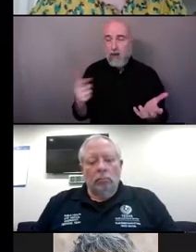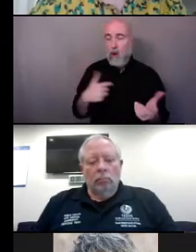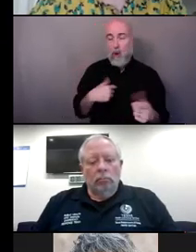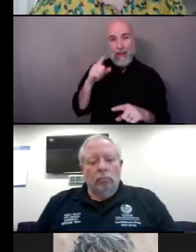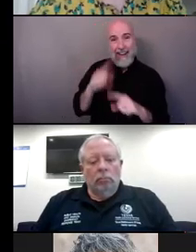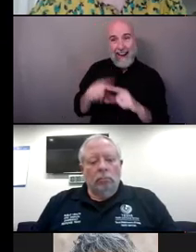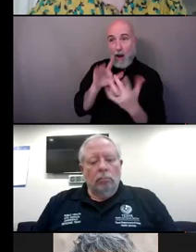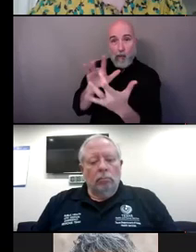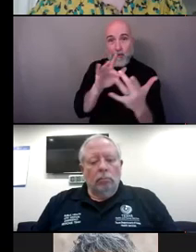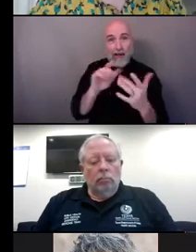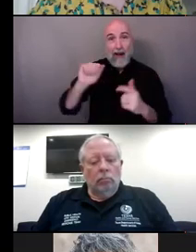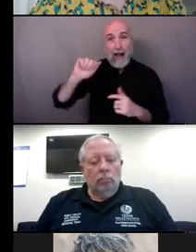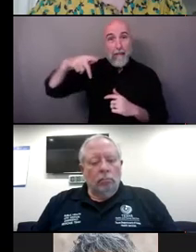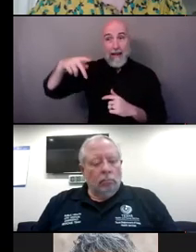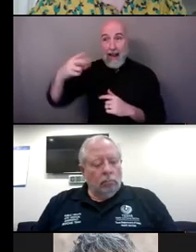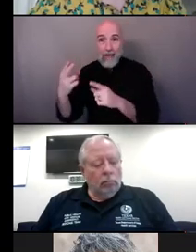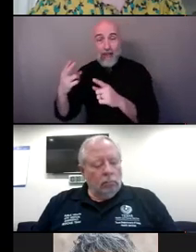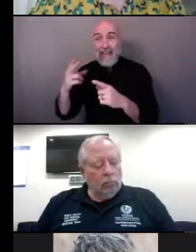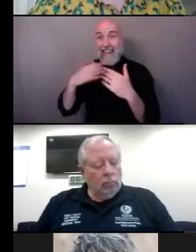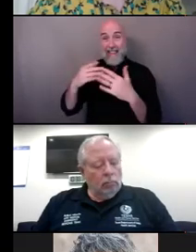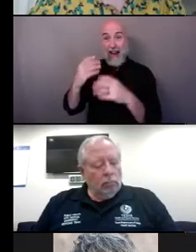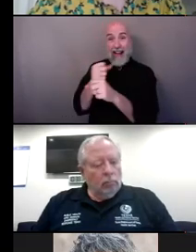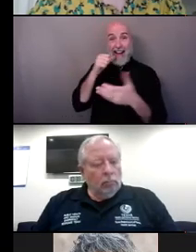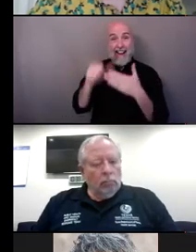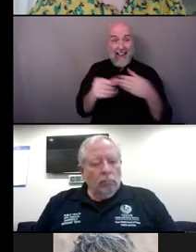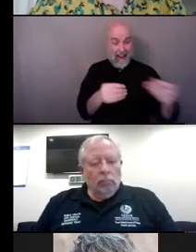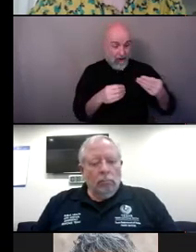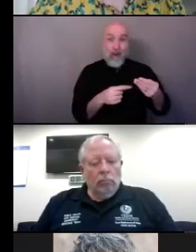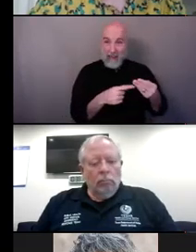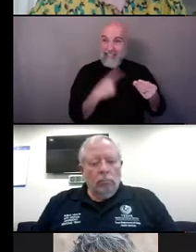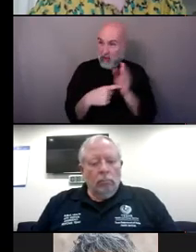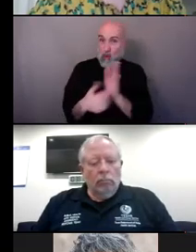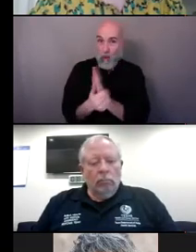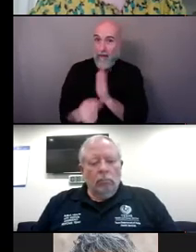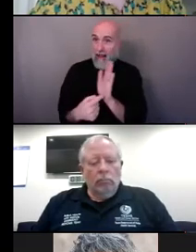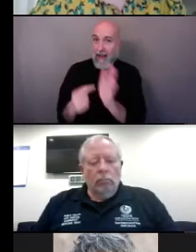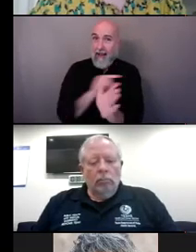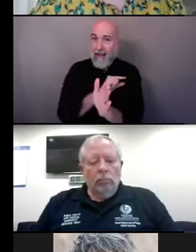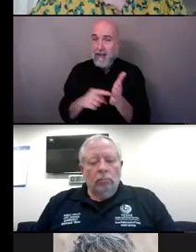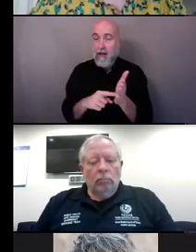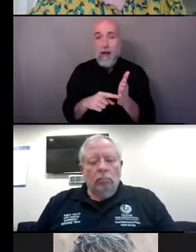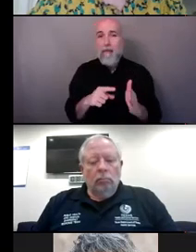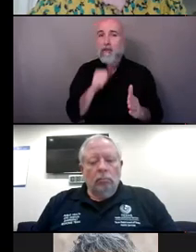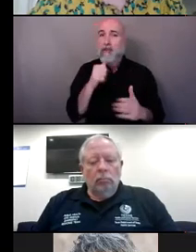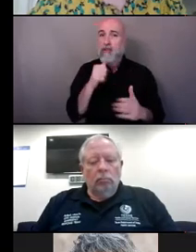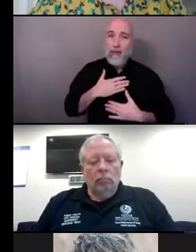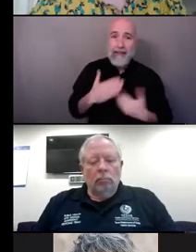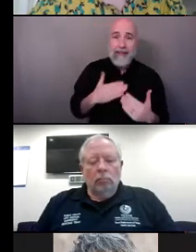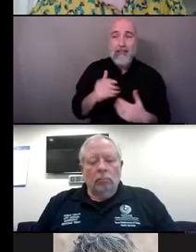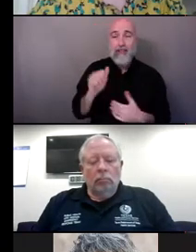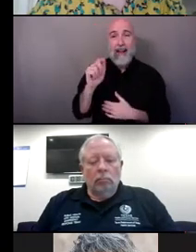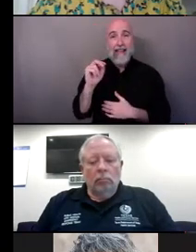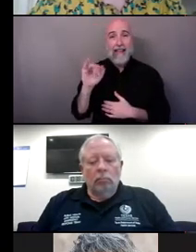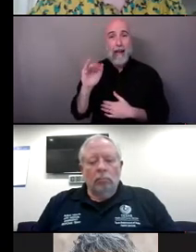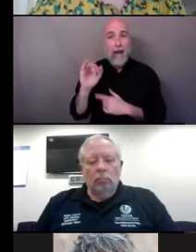to reach anyone at APH, even after I got a letter from her doctor stating she qualifies. She doesn't breathe easily, is antibiotic